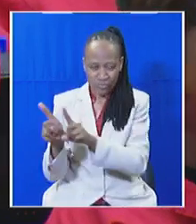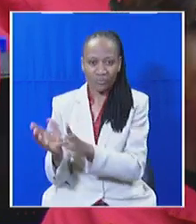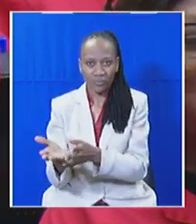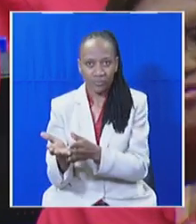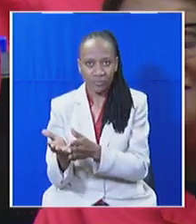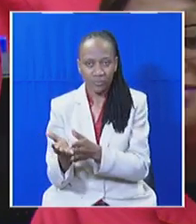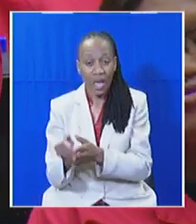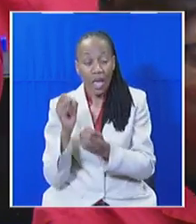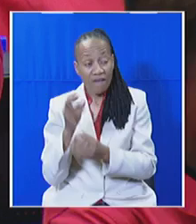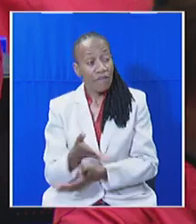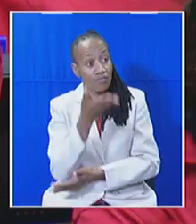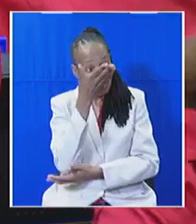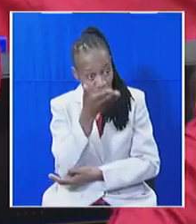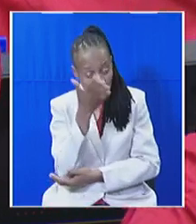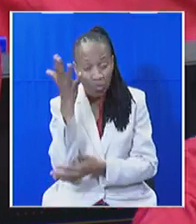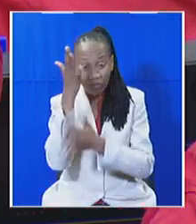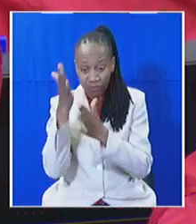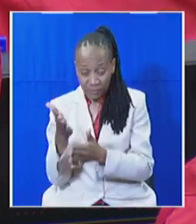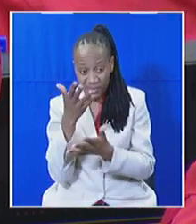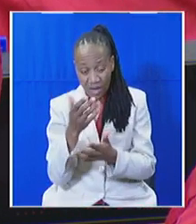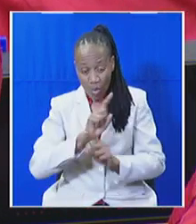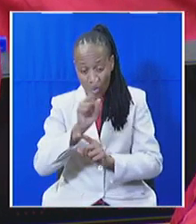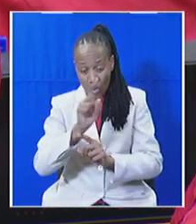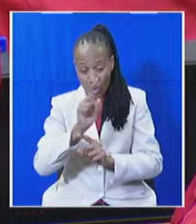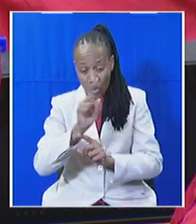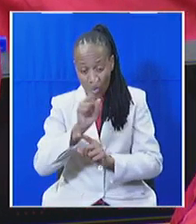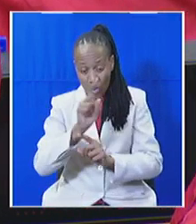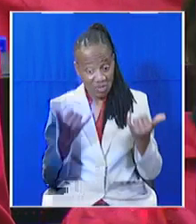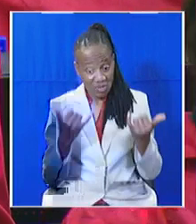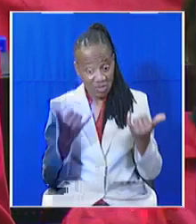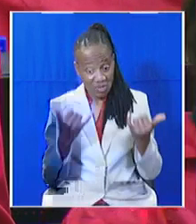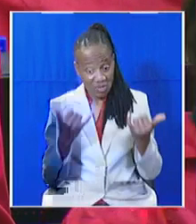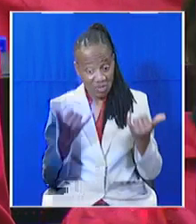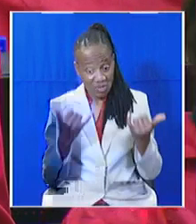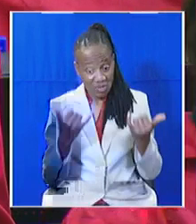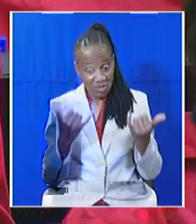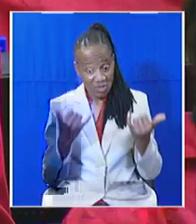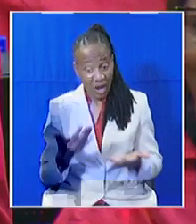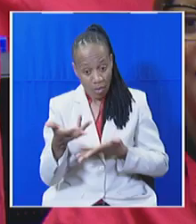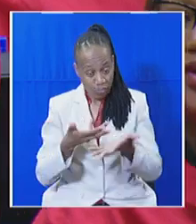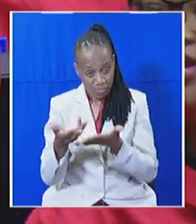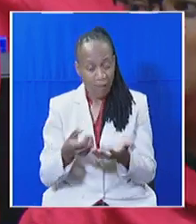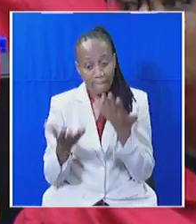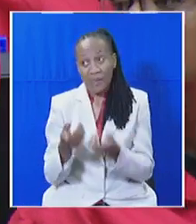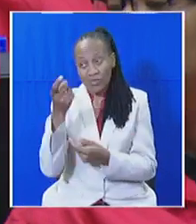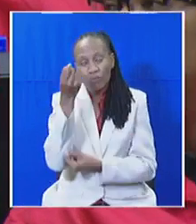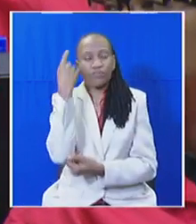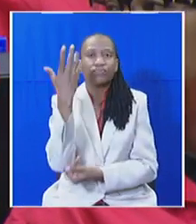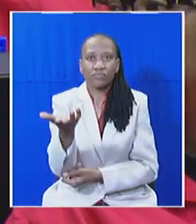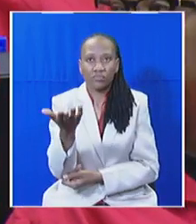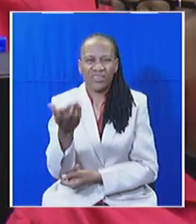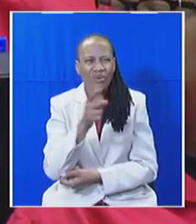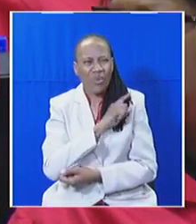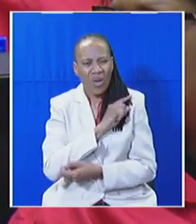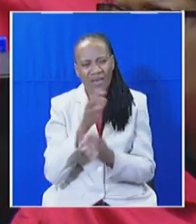you don't appreciate that this question is related to what about about, maybe because you don't understand as well, please don't condescend